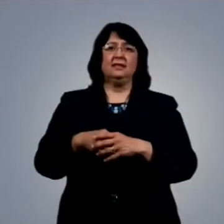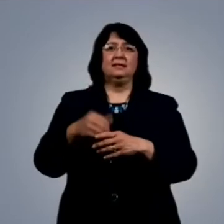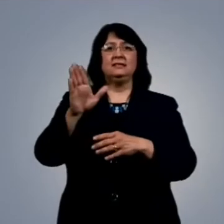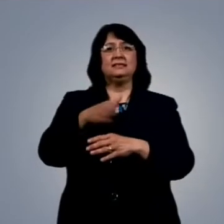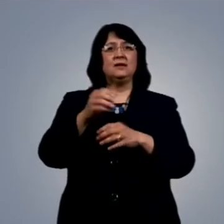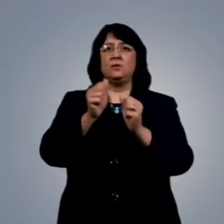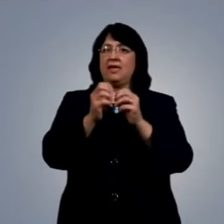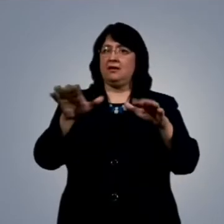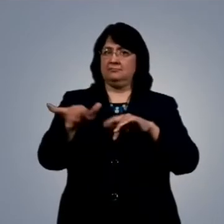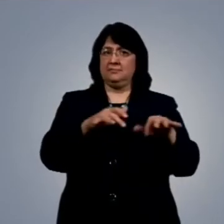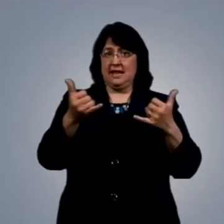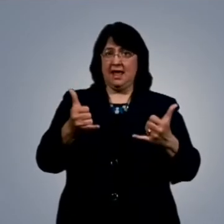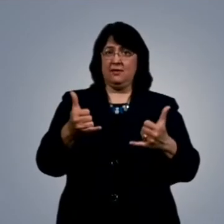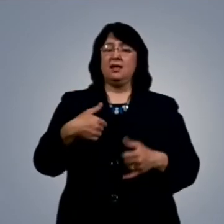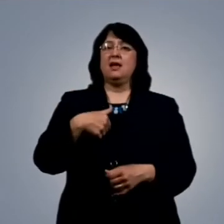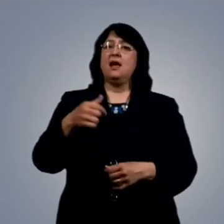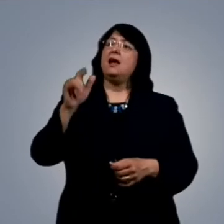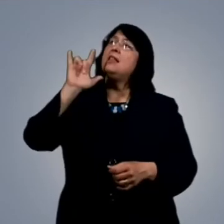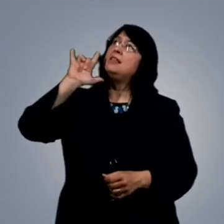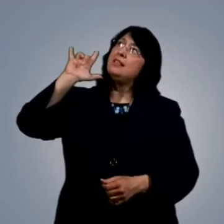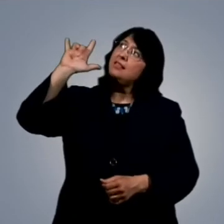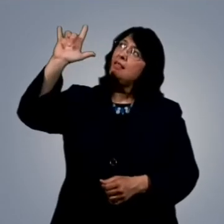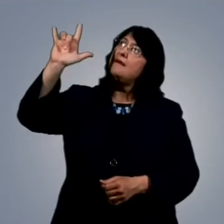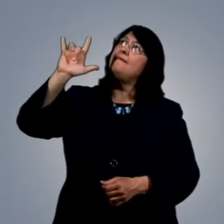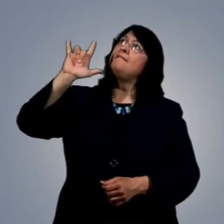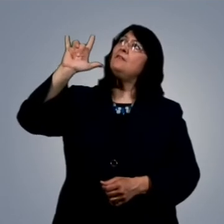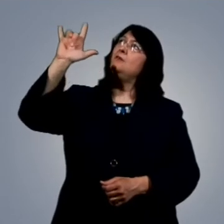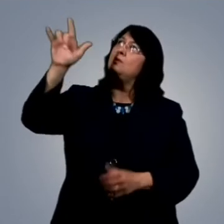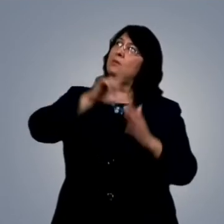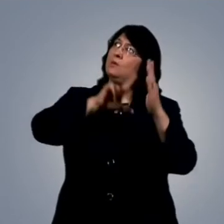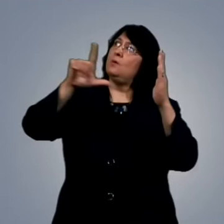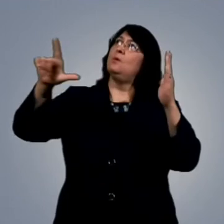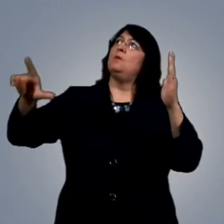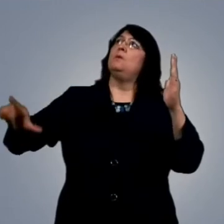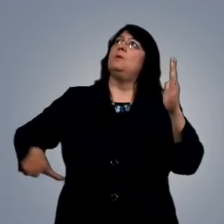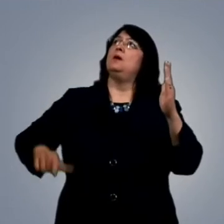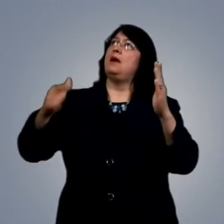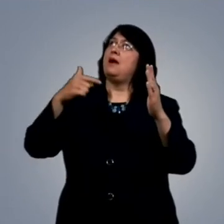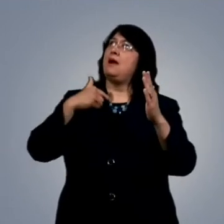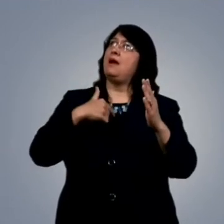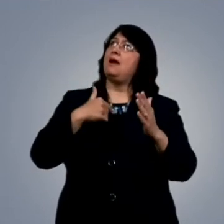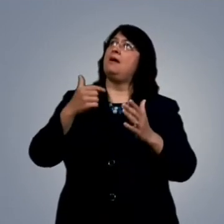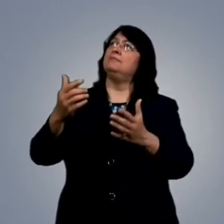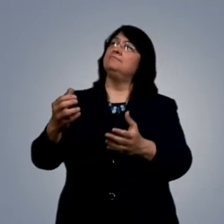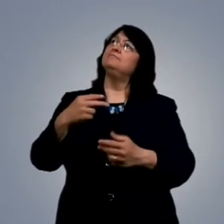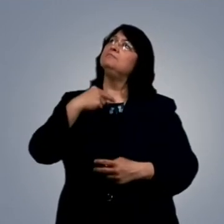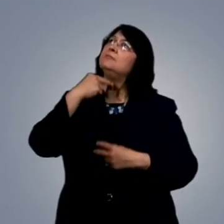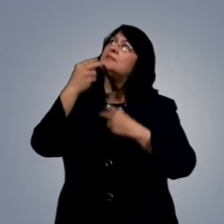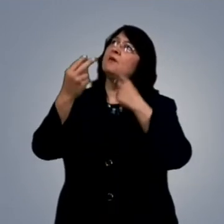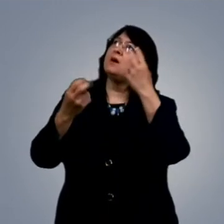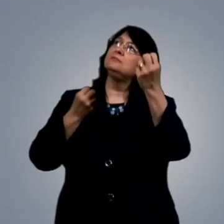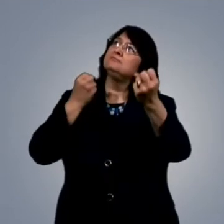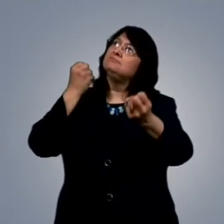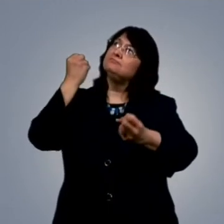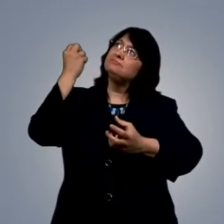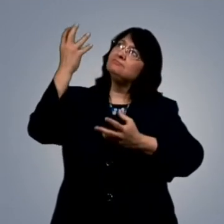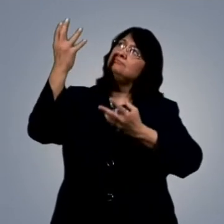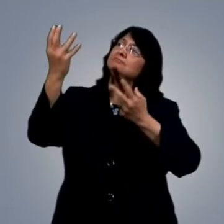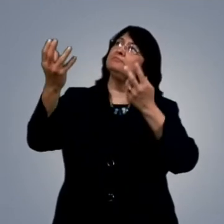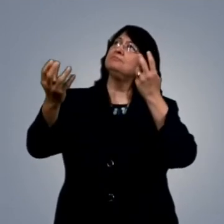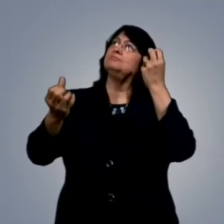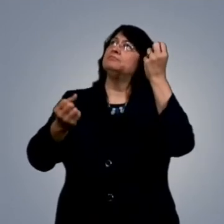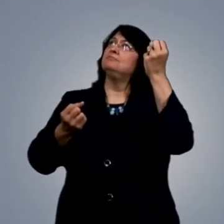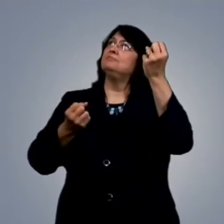I love you, Lord, and I lift my